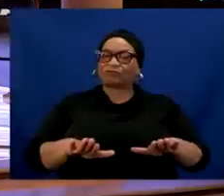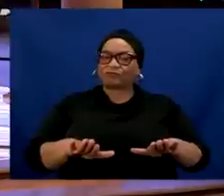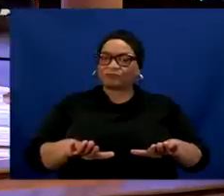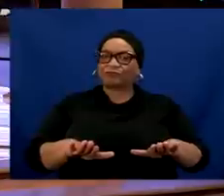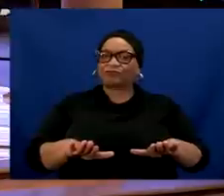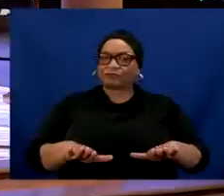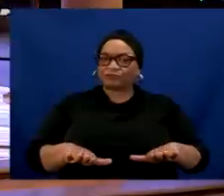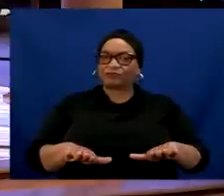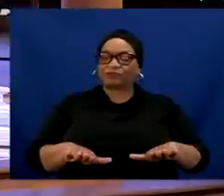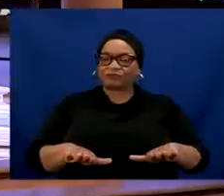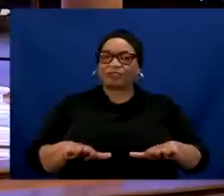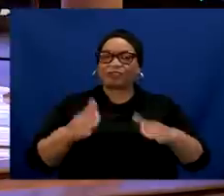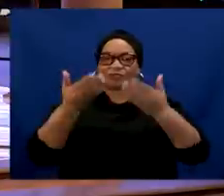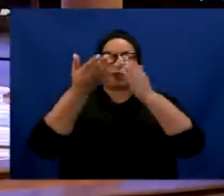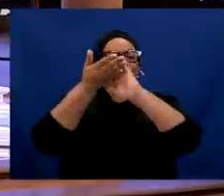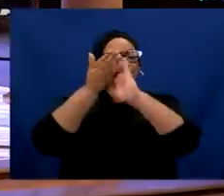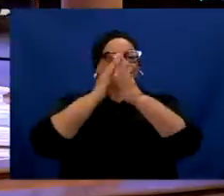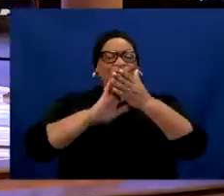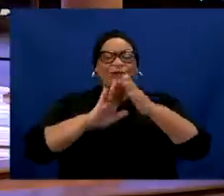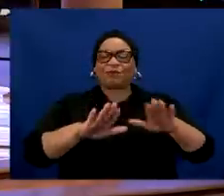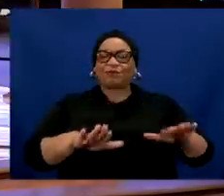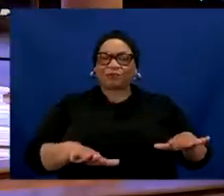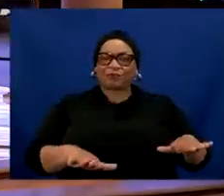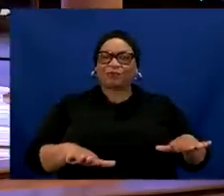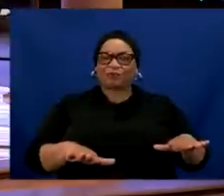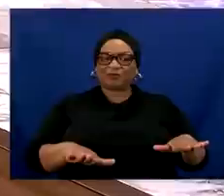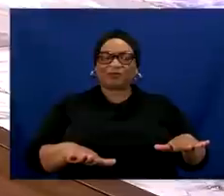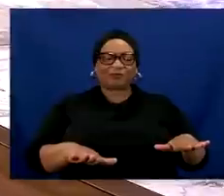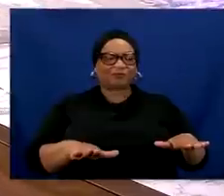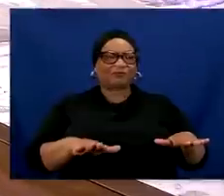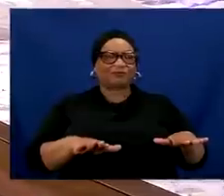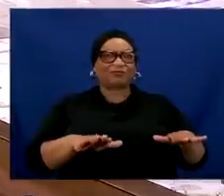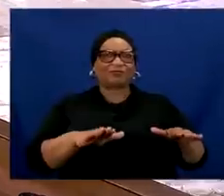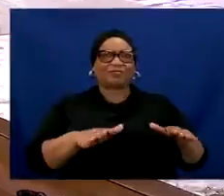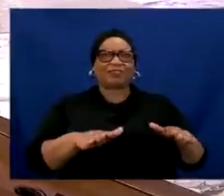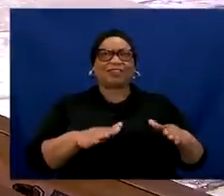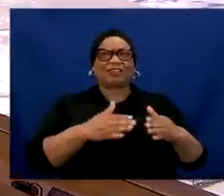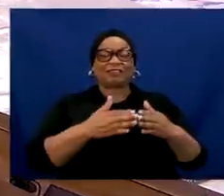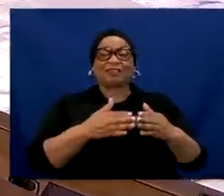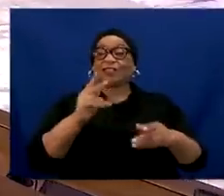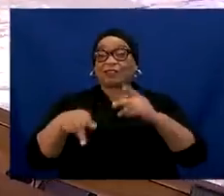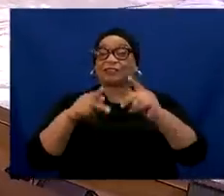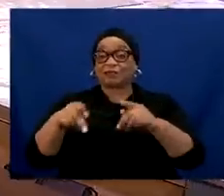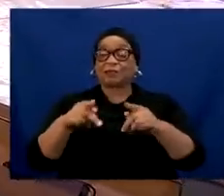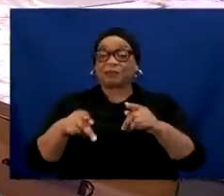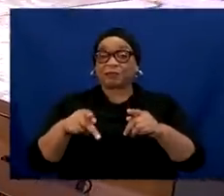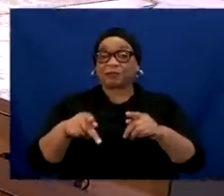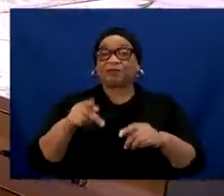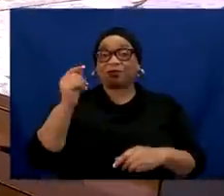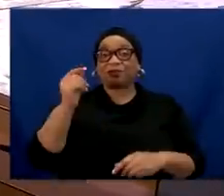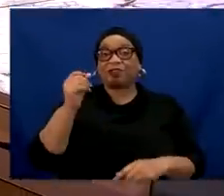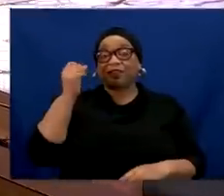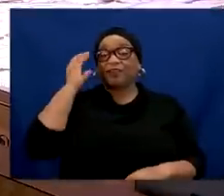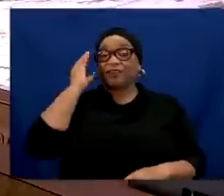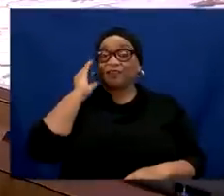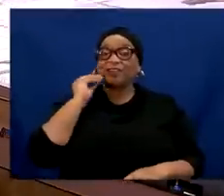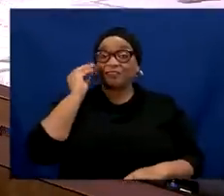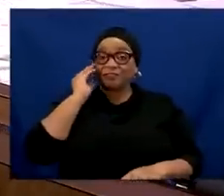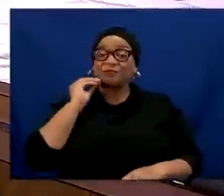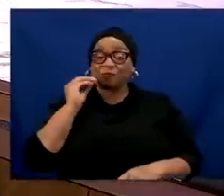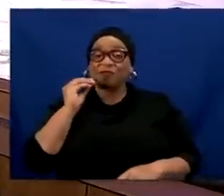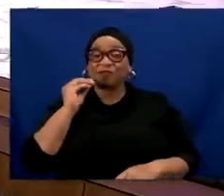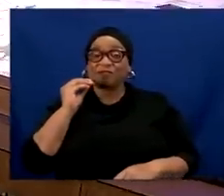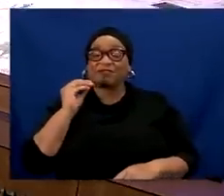her off the ledge. I say it like that because there's some people in here who know good and well that there have been